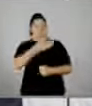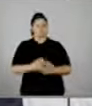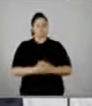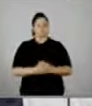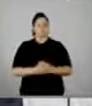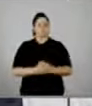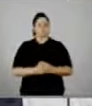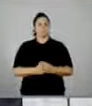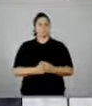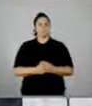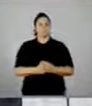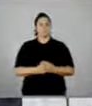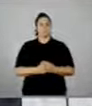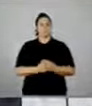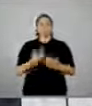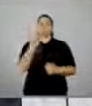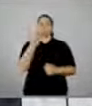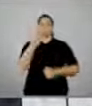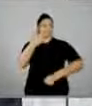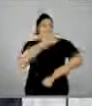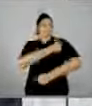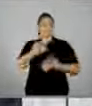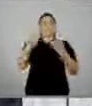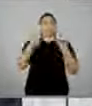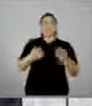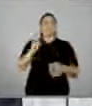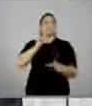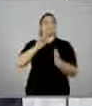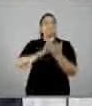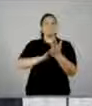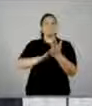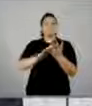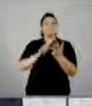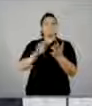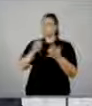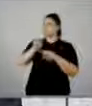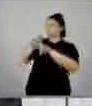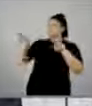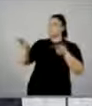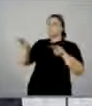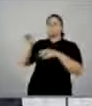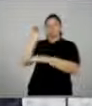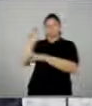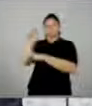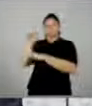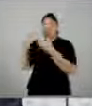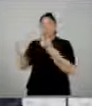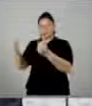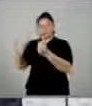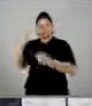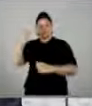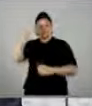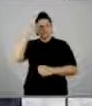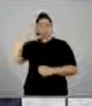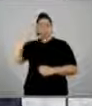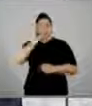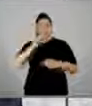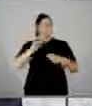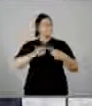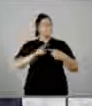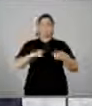vaccines last month or the month before, like we have seen in other nations, Melbourne would still be in lockdown, other